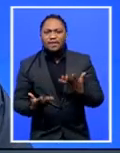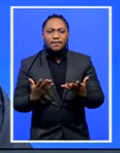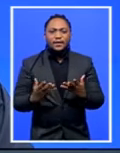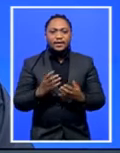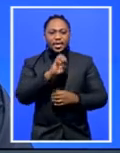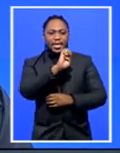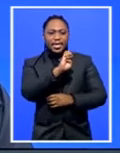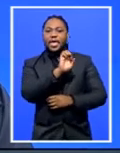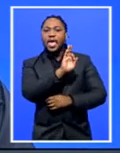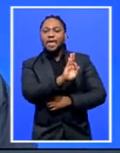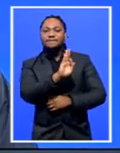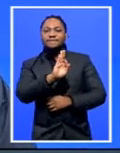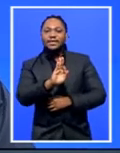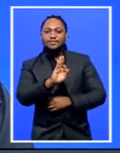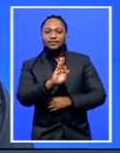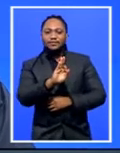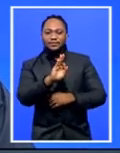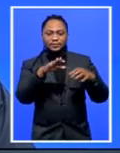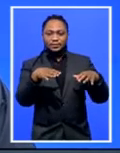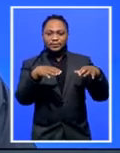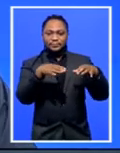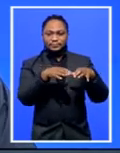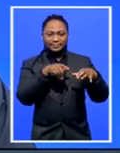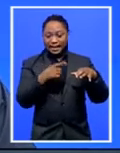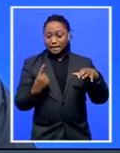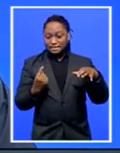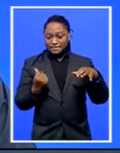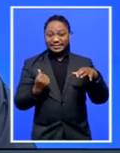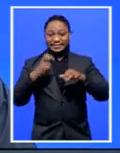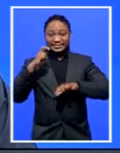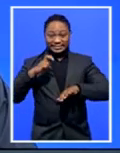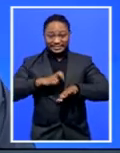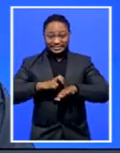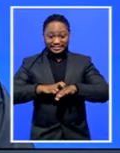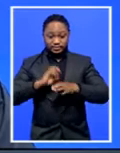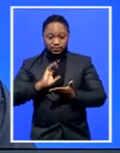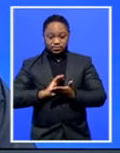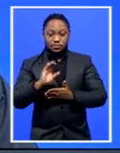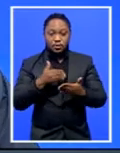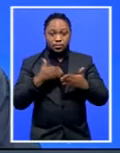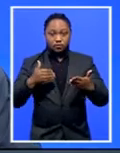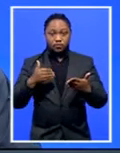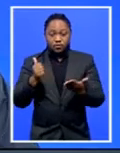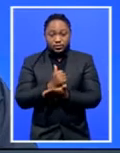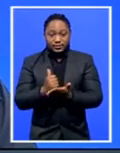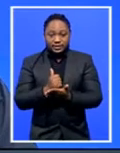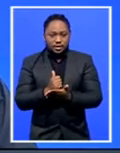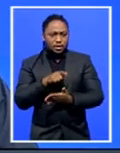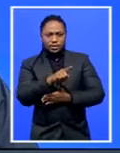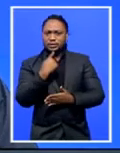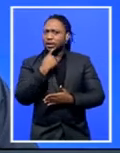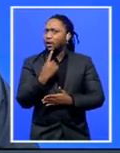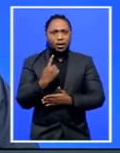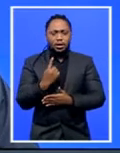on the deposit required, and saying the deposit required was a burden to participation